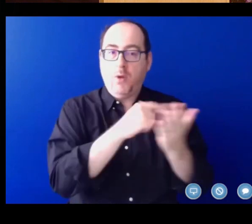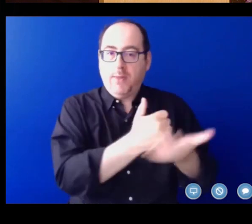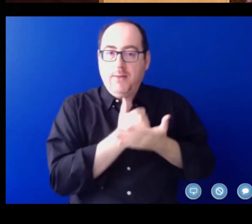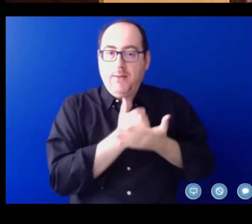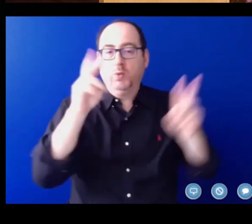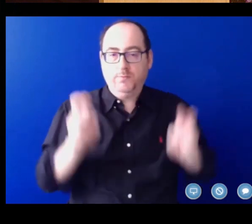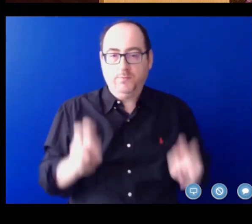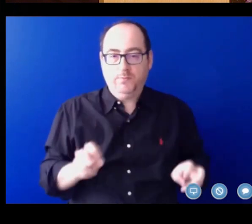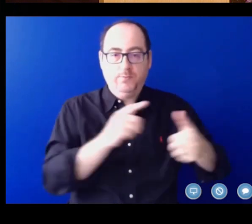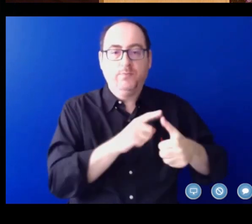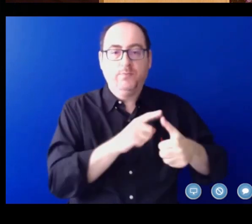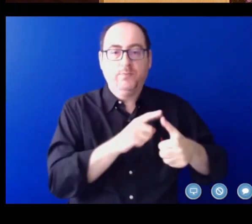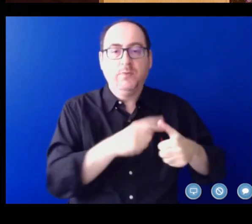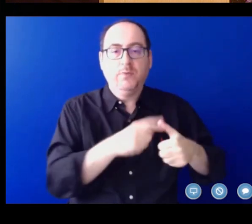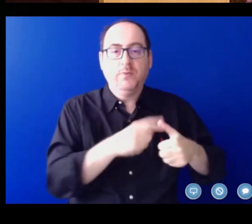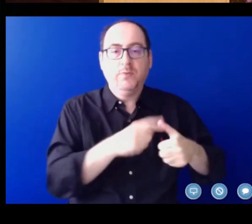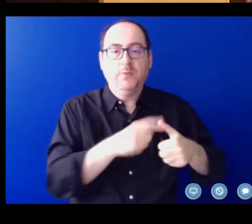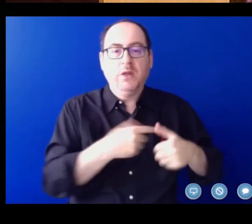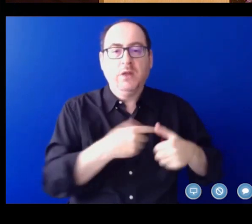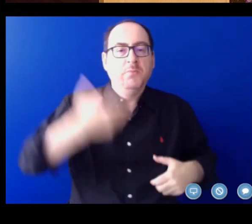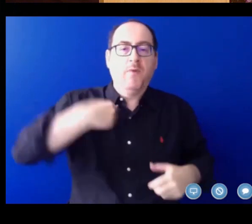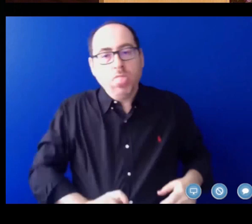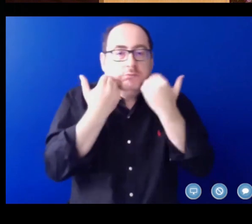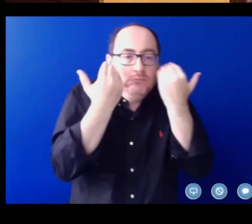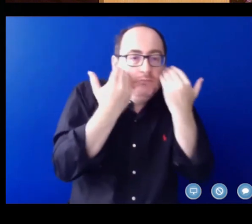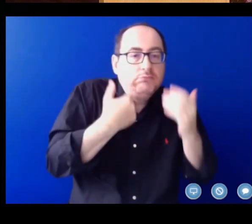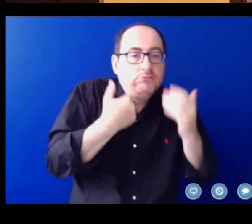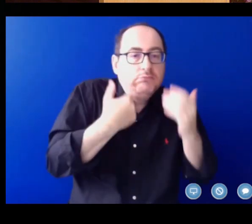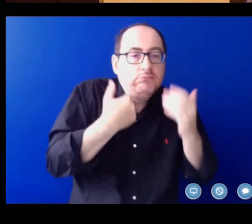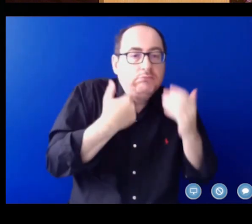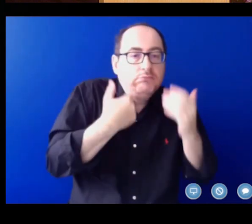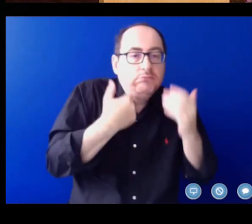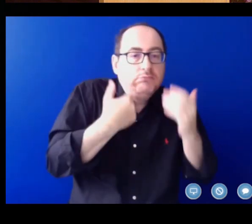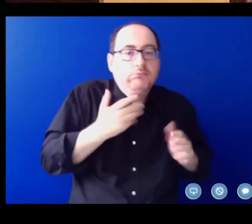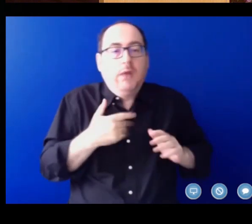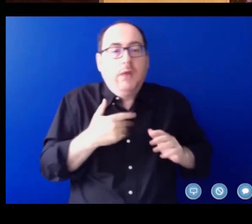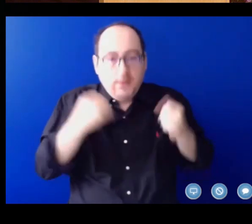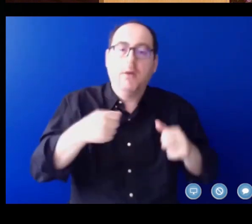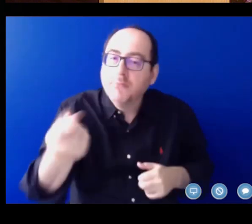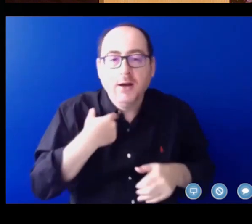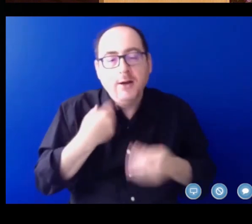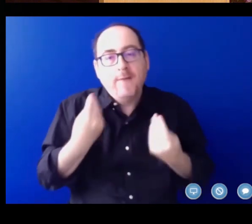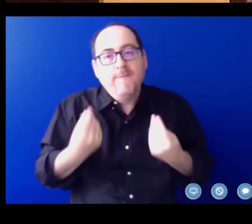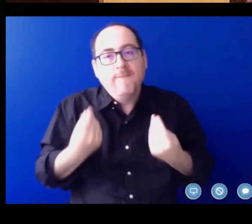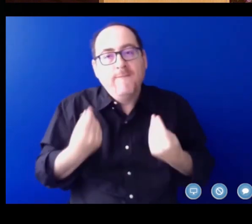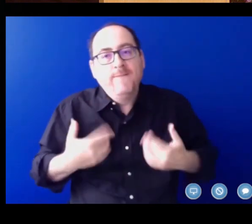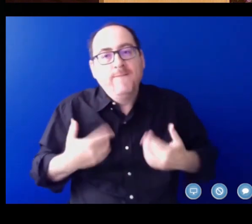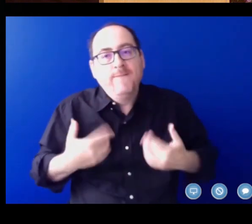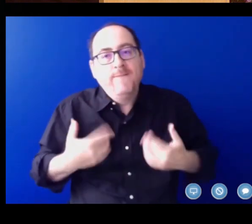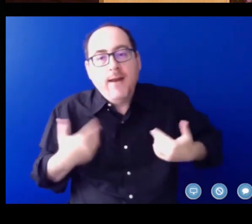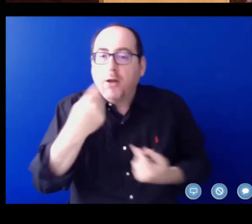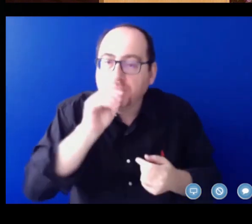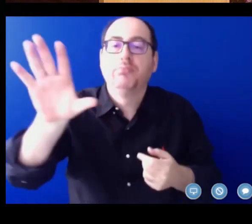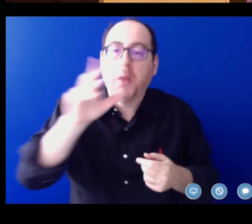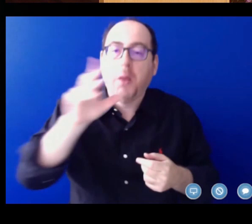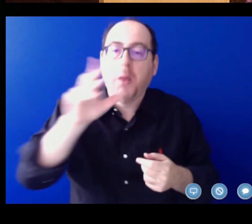became confident, so I can have a voice. I can see and I can share my feelings. Another said, it was fantastic and so helpful for me, and also helped to